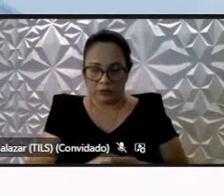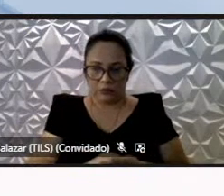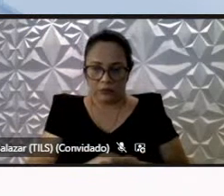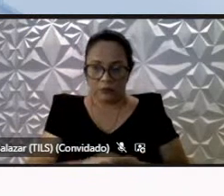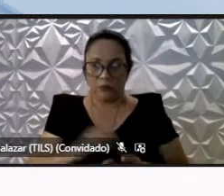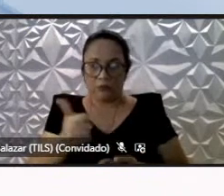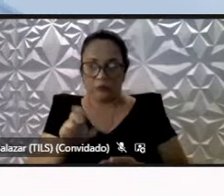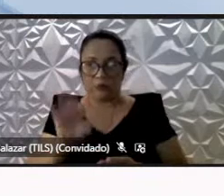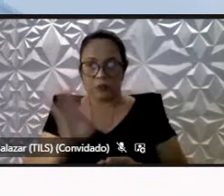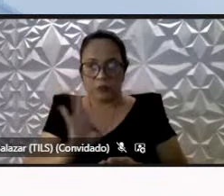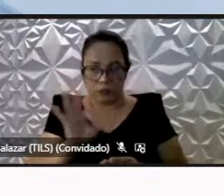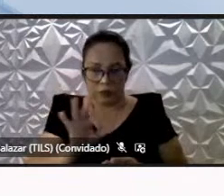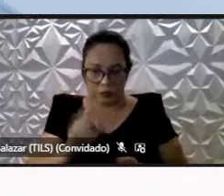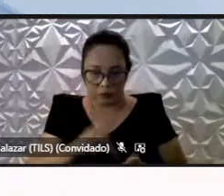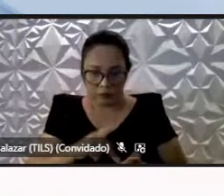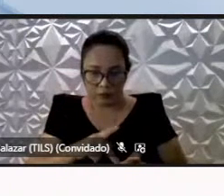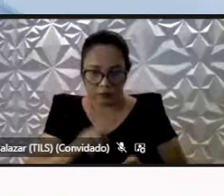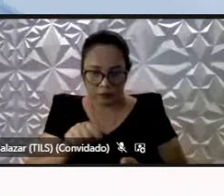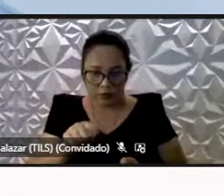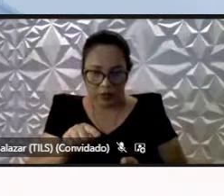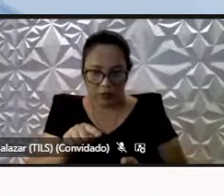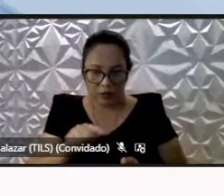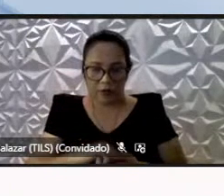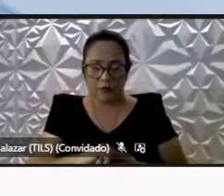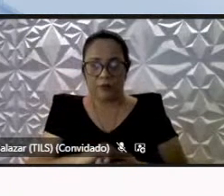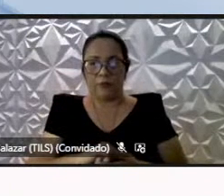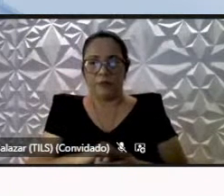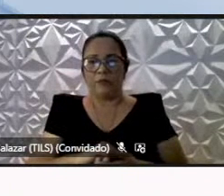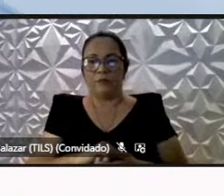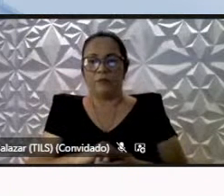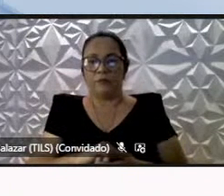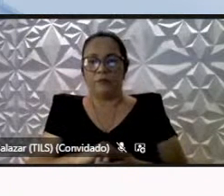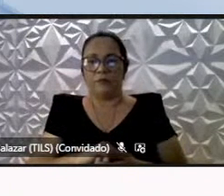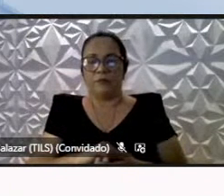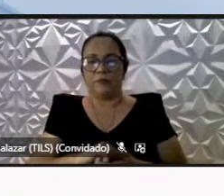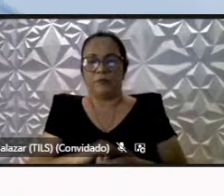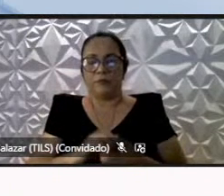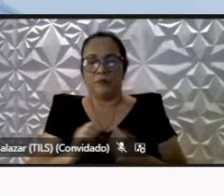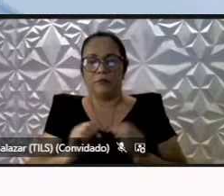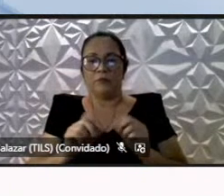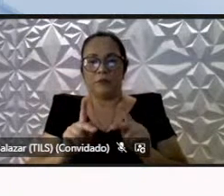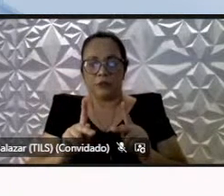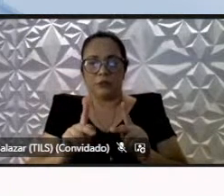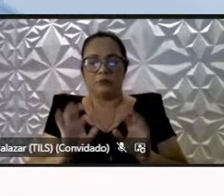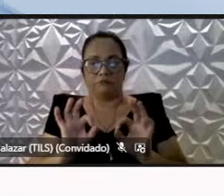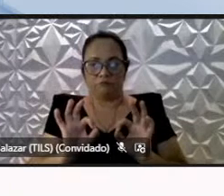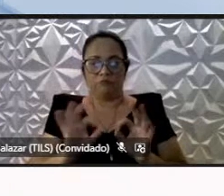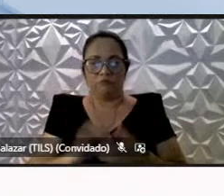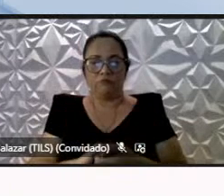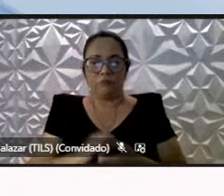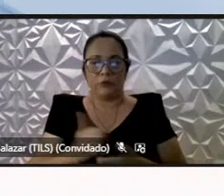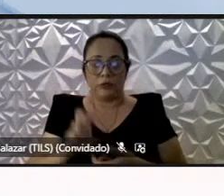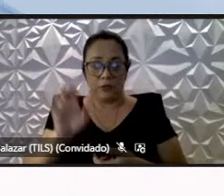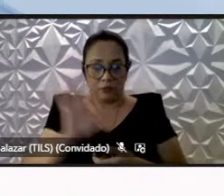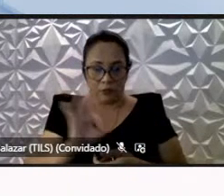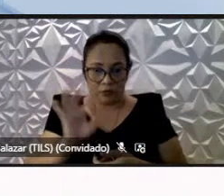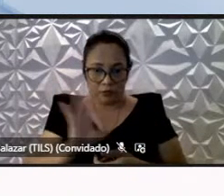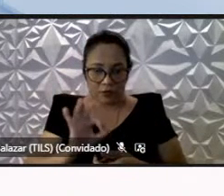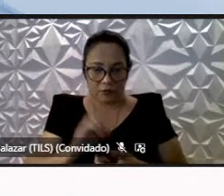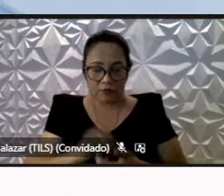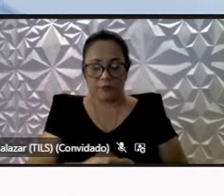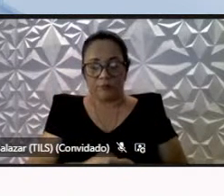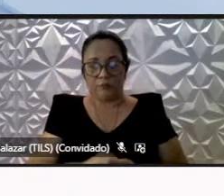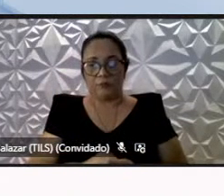15% reduction of? I missed you. Yeah, okay, 15% reduction of offending when